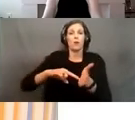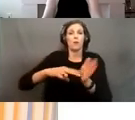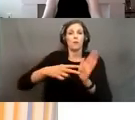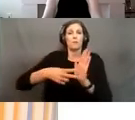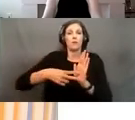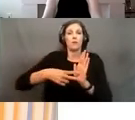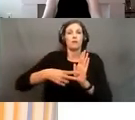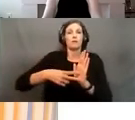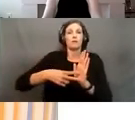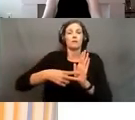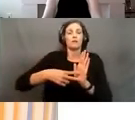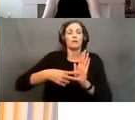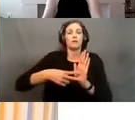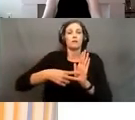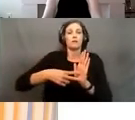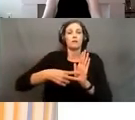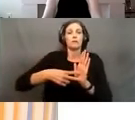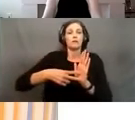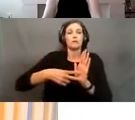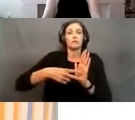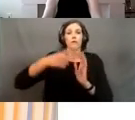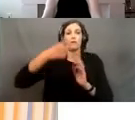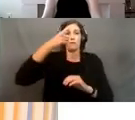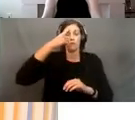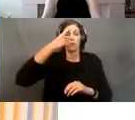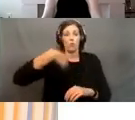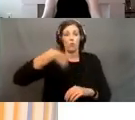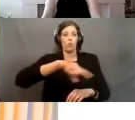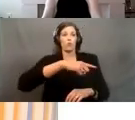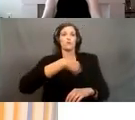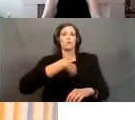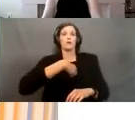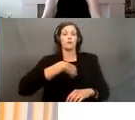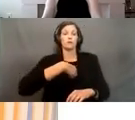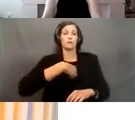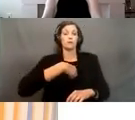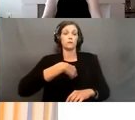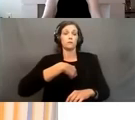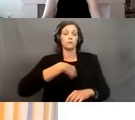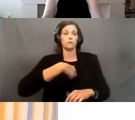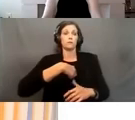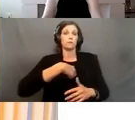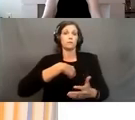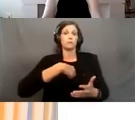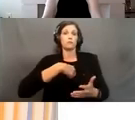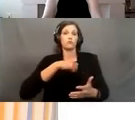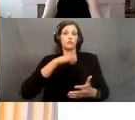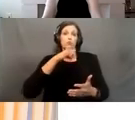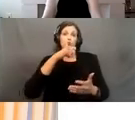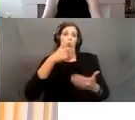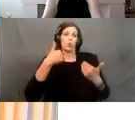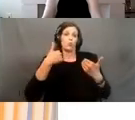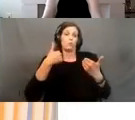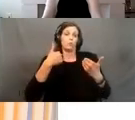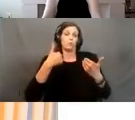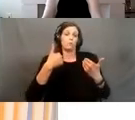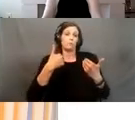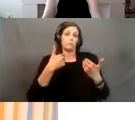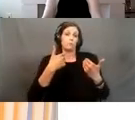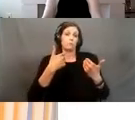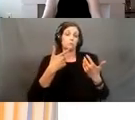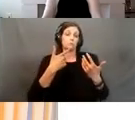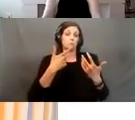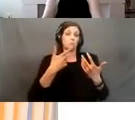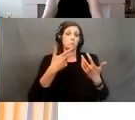us who may not avail ourselves of disability access provisions to